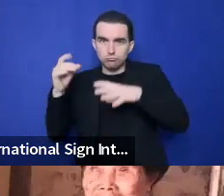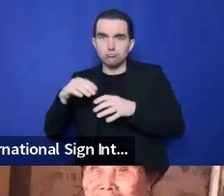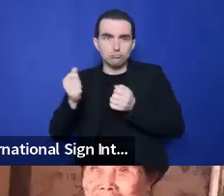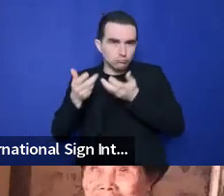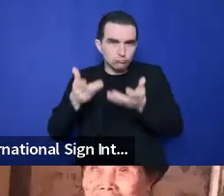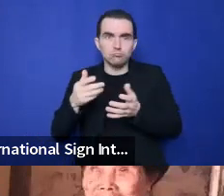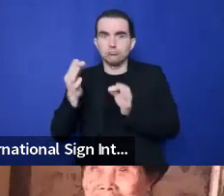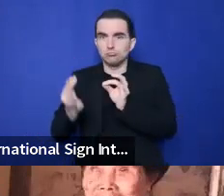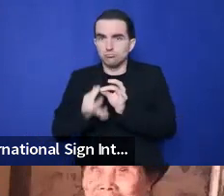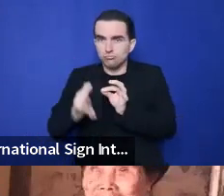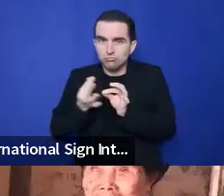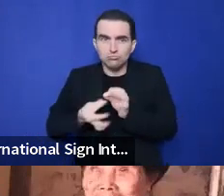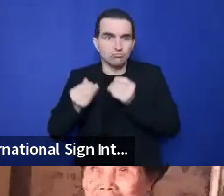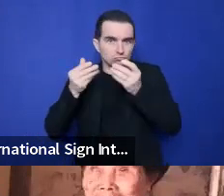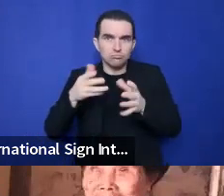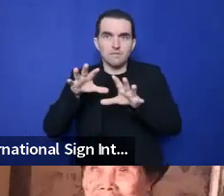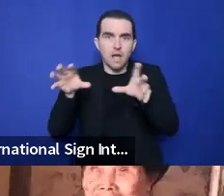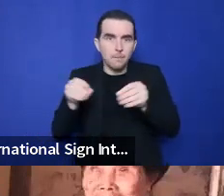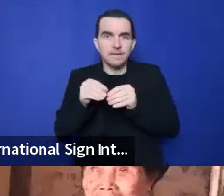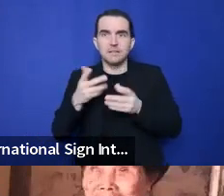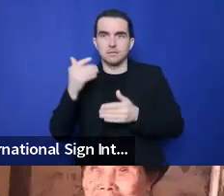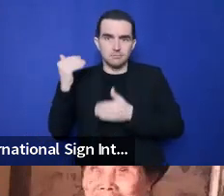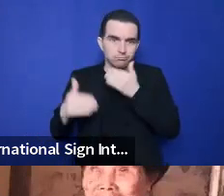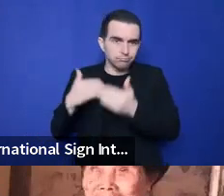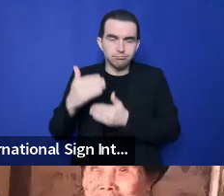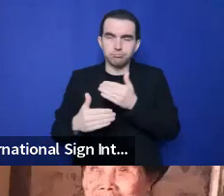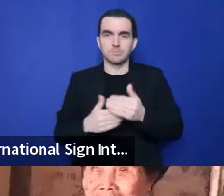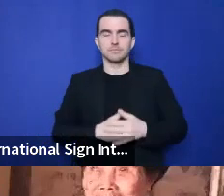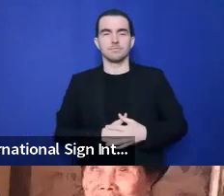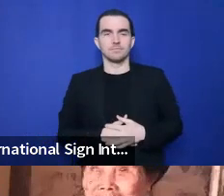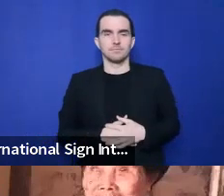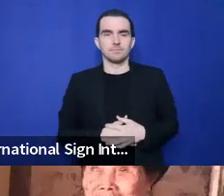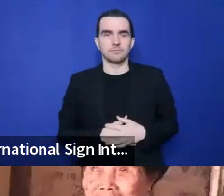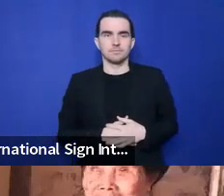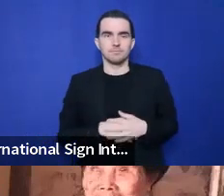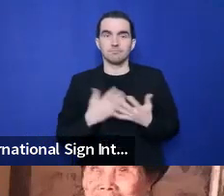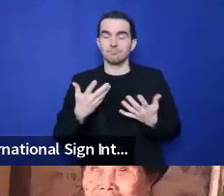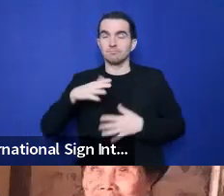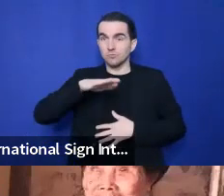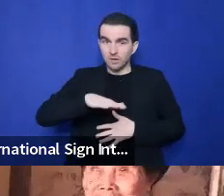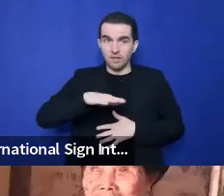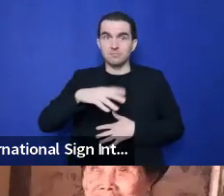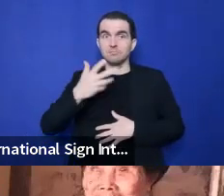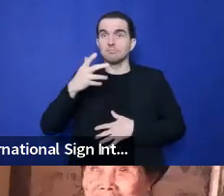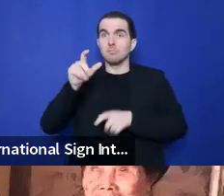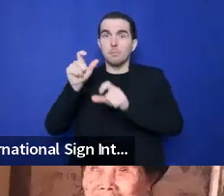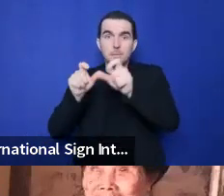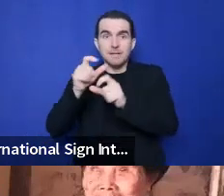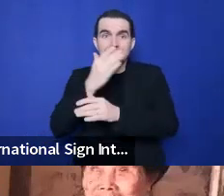also the job found the wife a job as a janitor at a local kindergarten as well, and then other